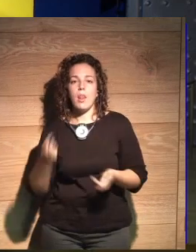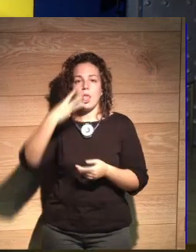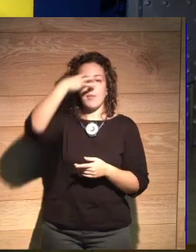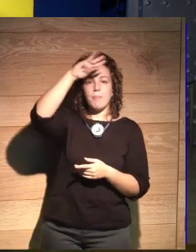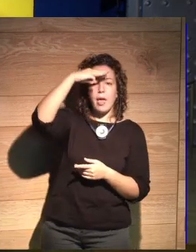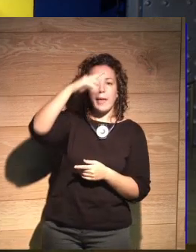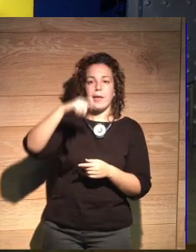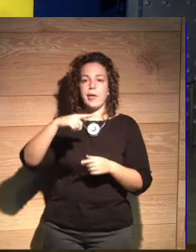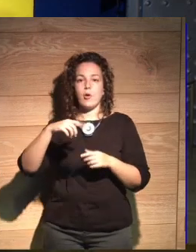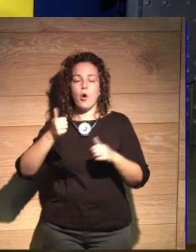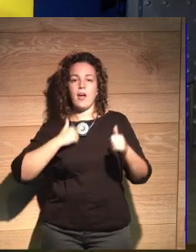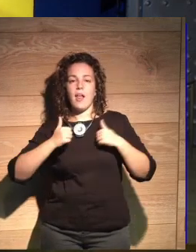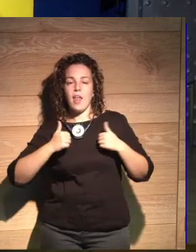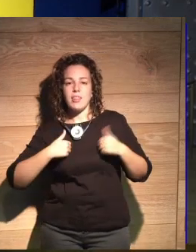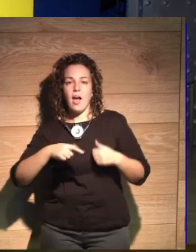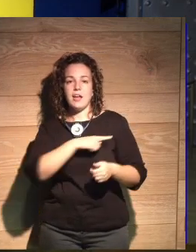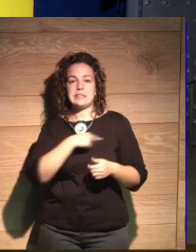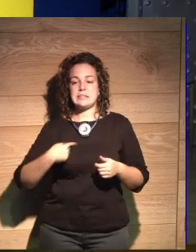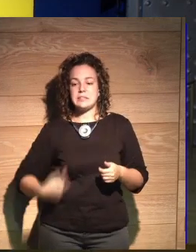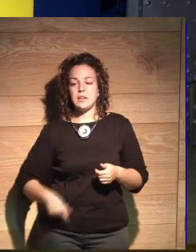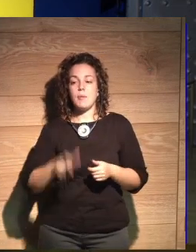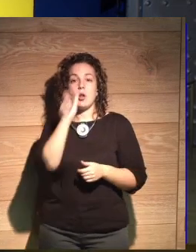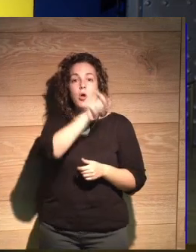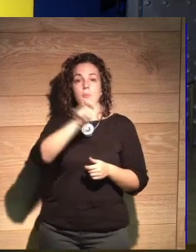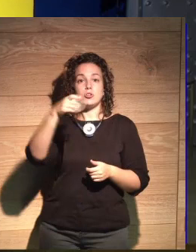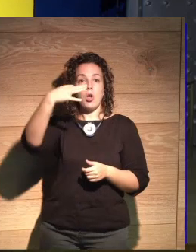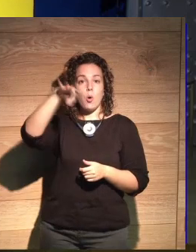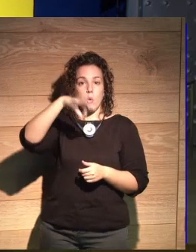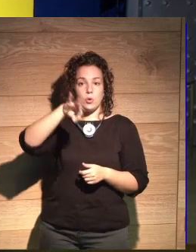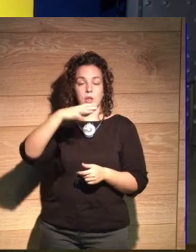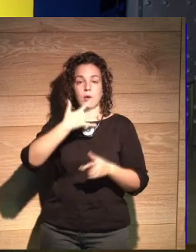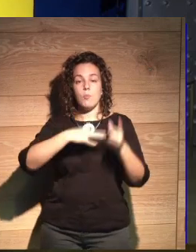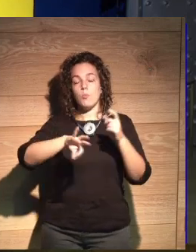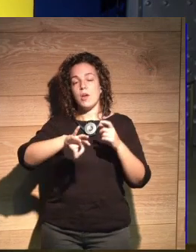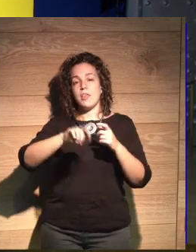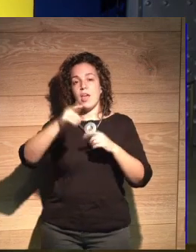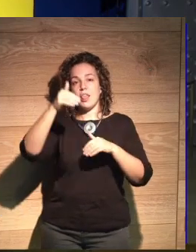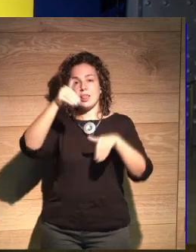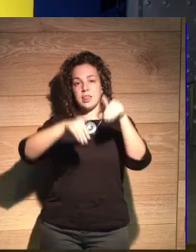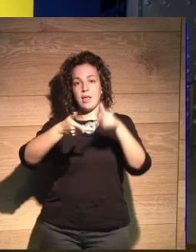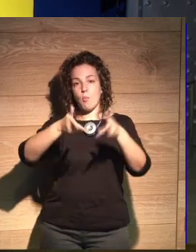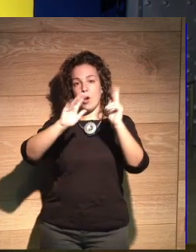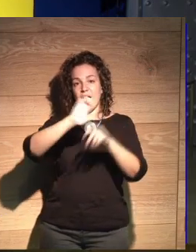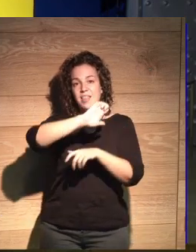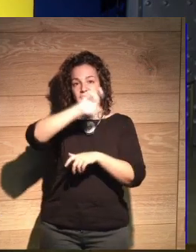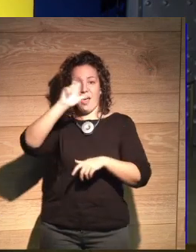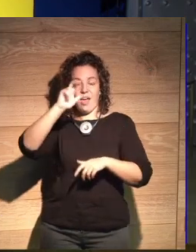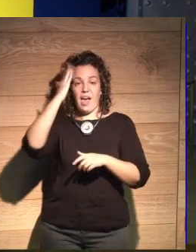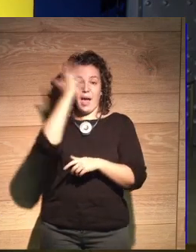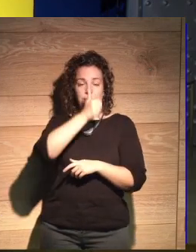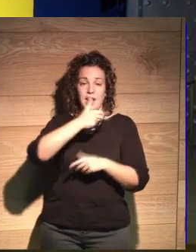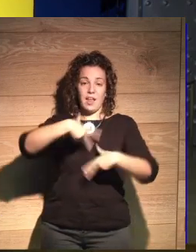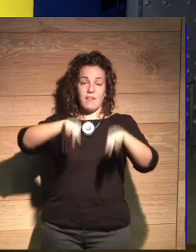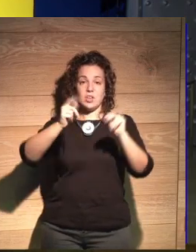American democracy are we Americans, not Mexicans and Chinese and Canadians. And then perhaps most worrisome,